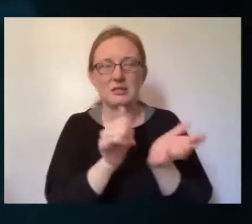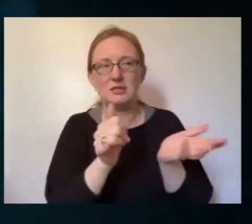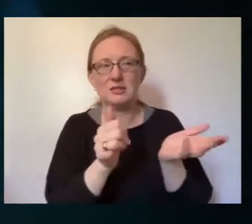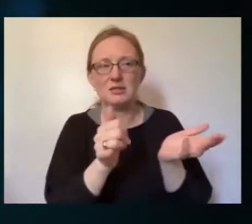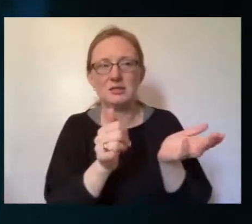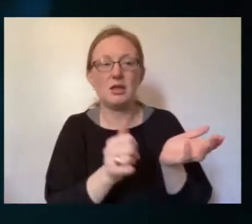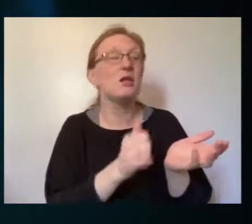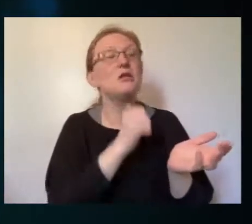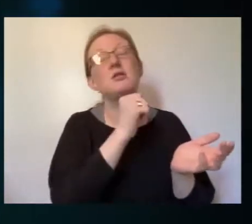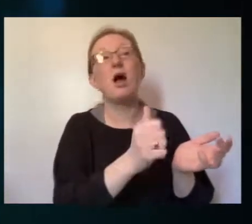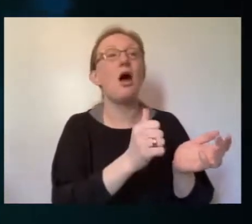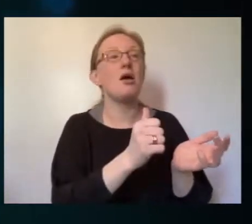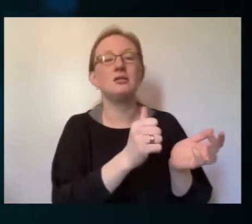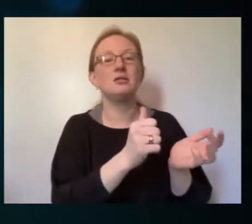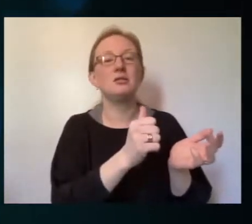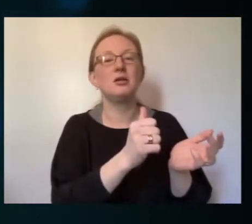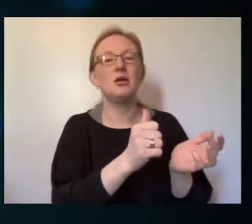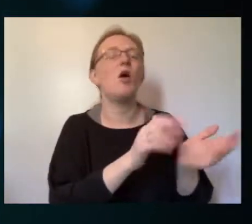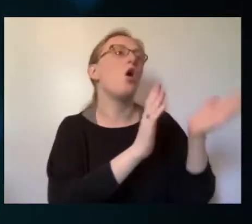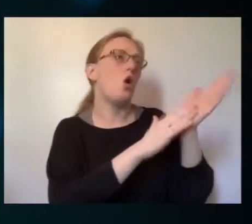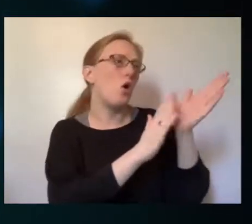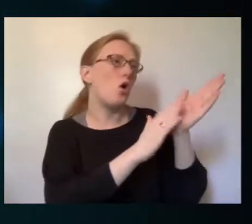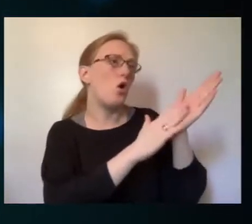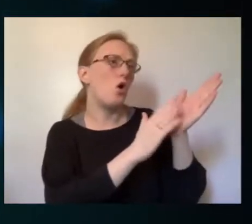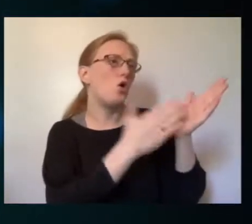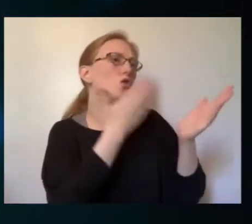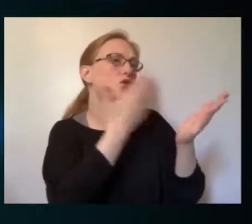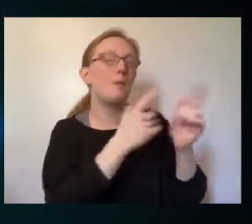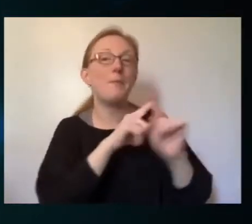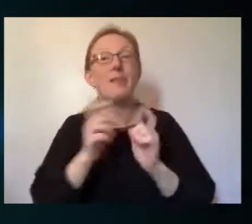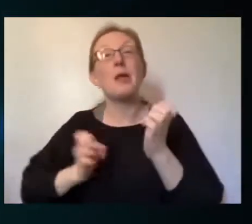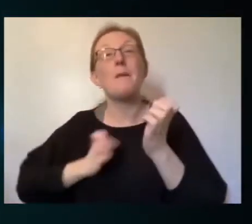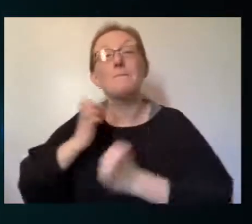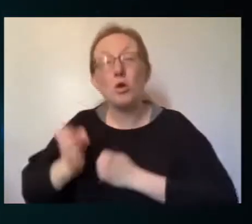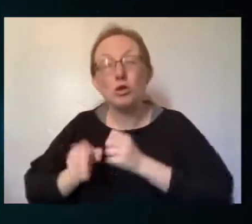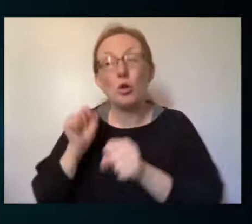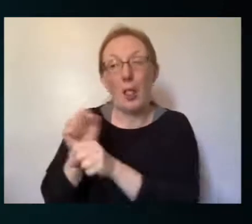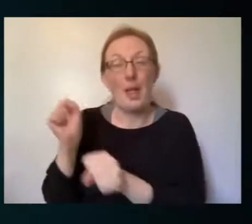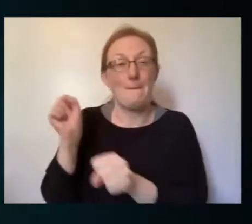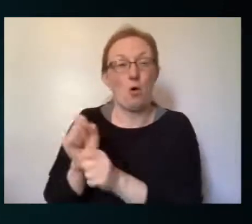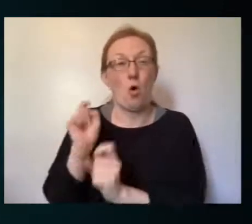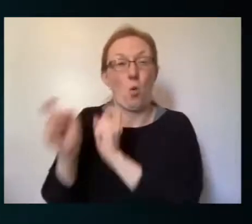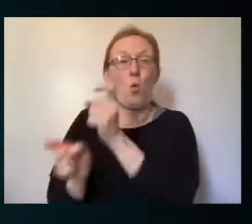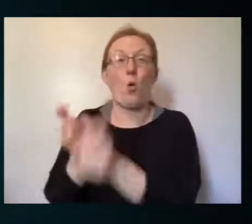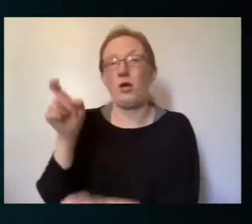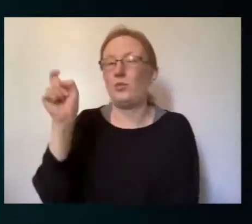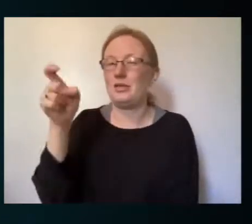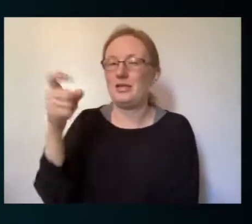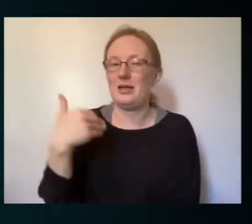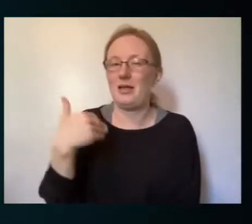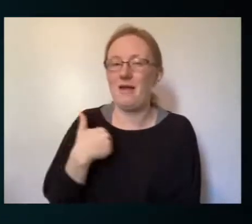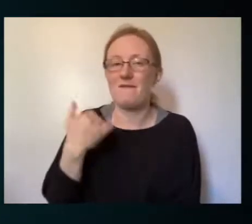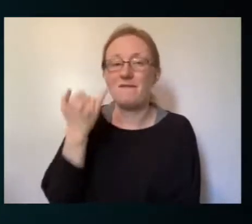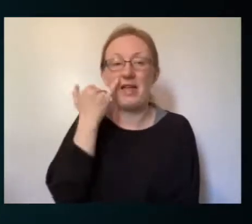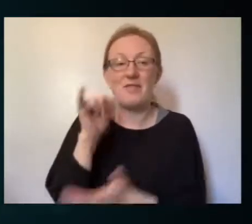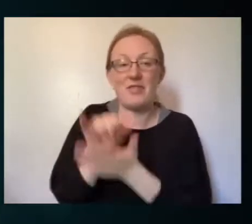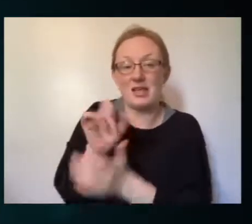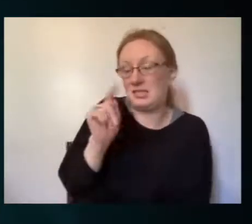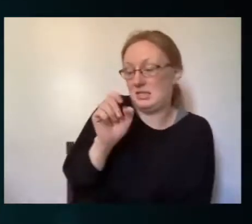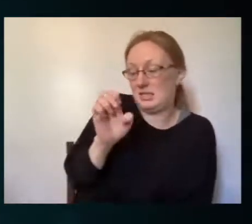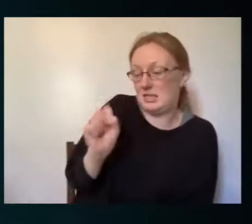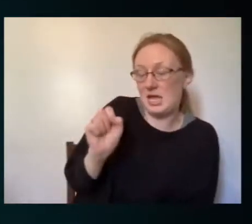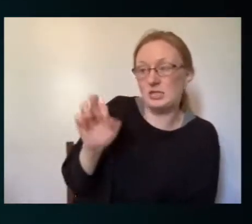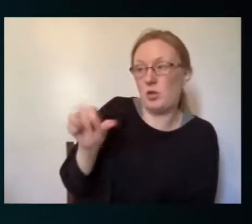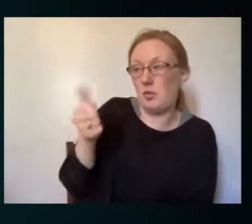people that take those do that emotional labor, whether that's Tess or any one of us. And I suspect